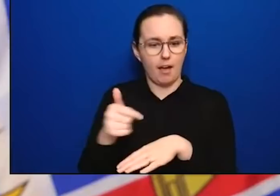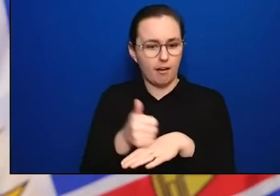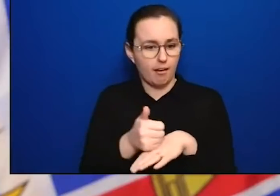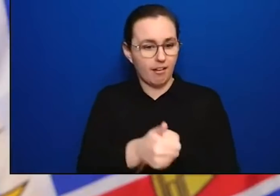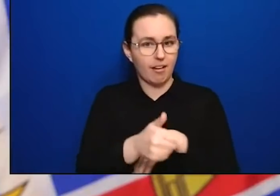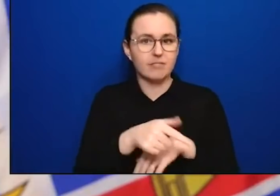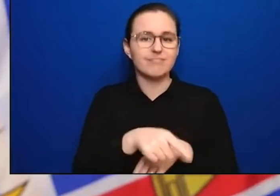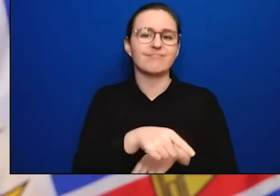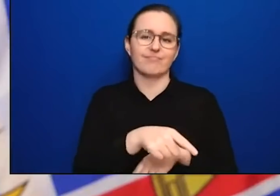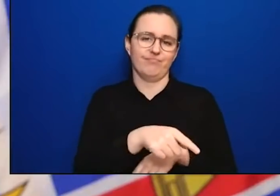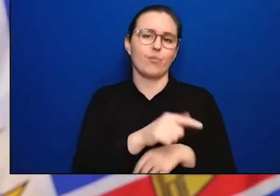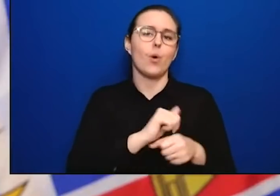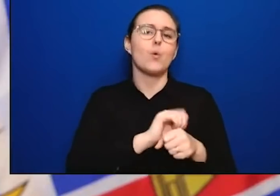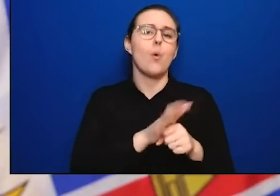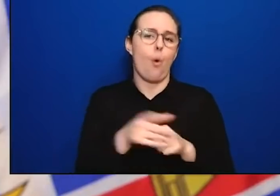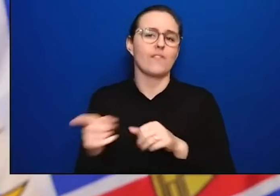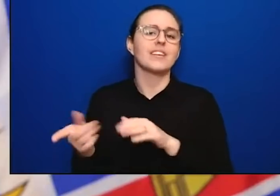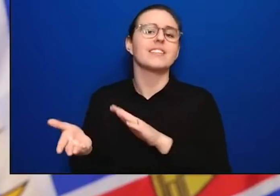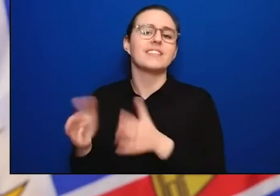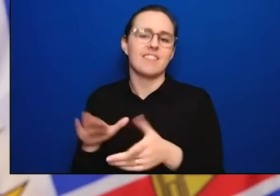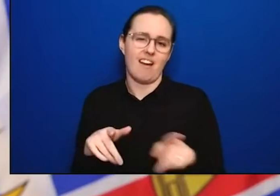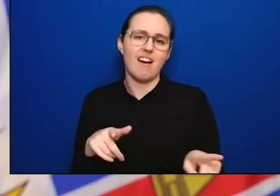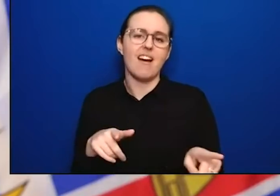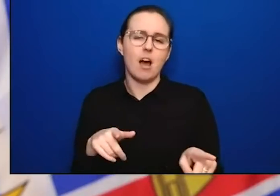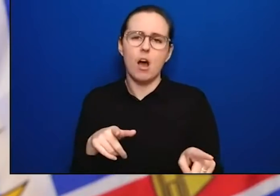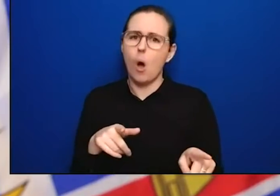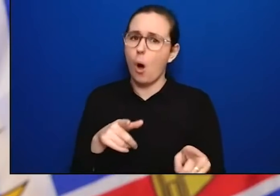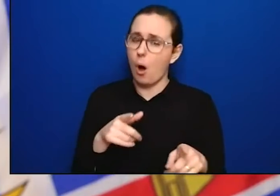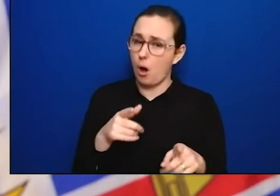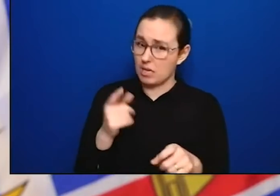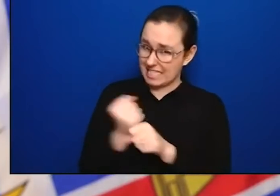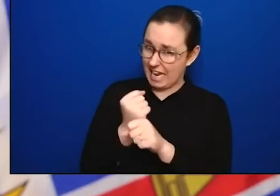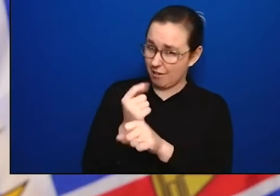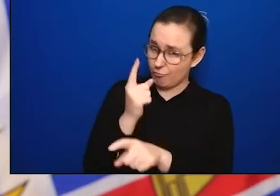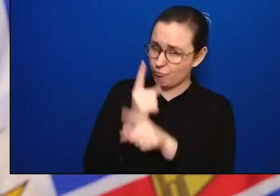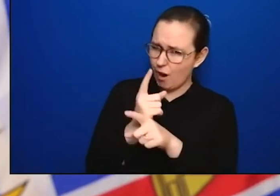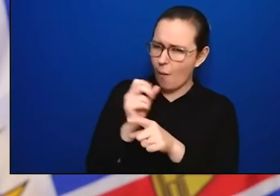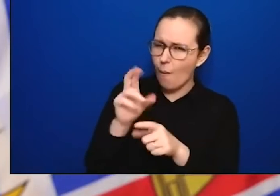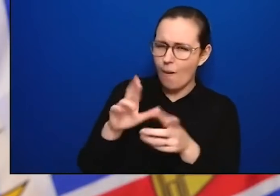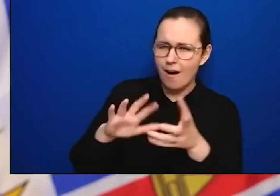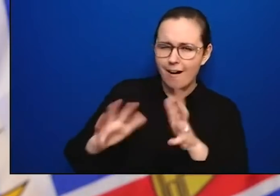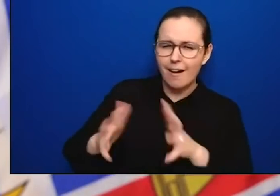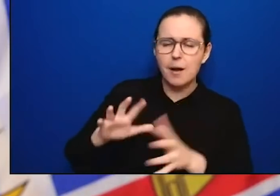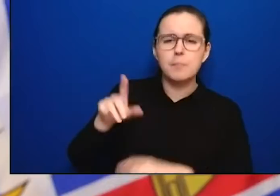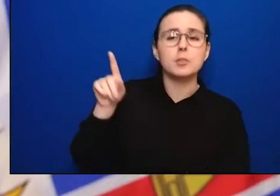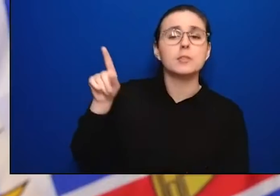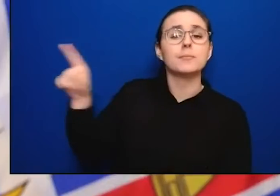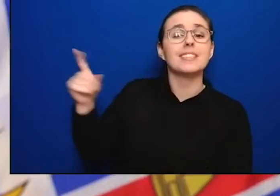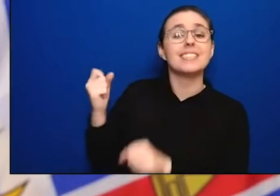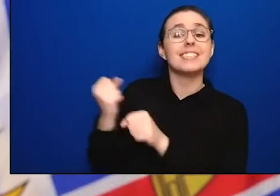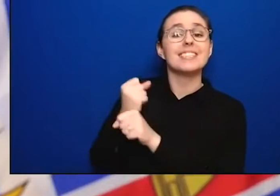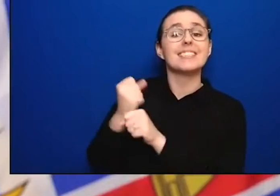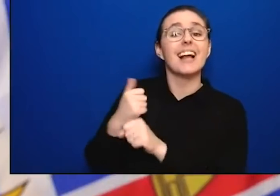that might be attributable to COVID-19, considering the